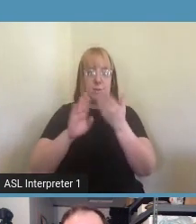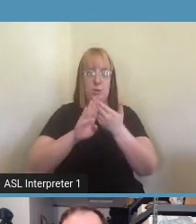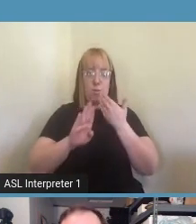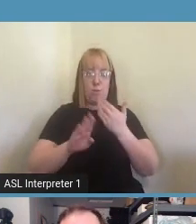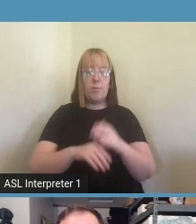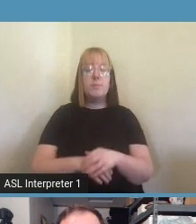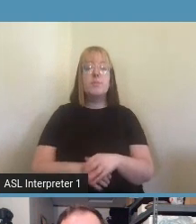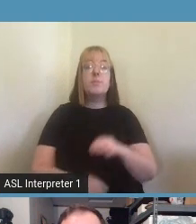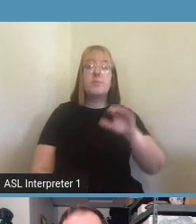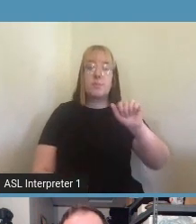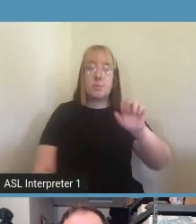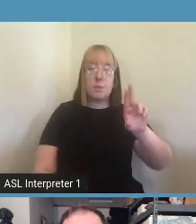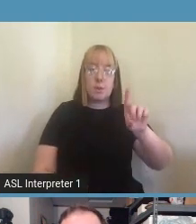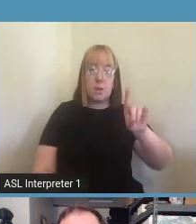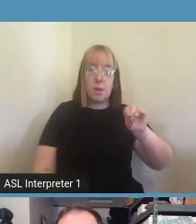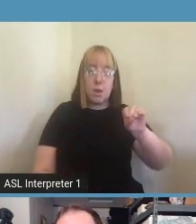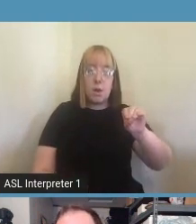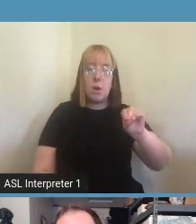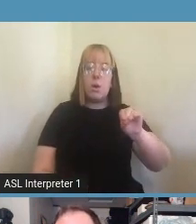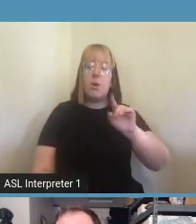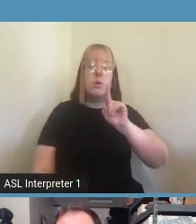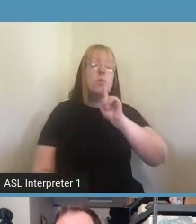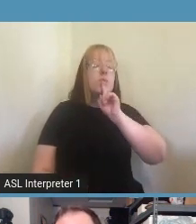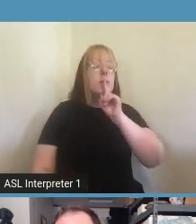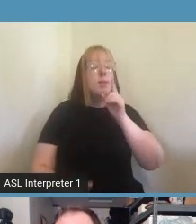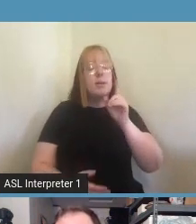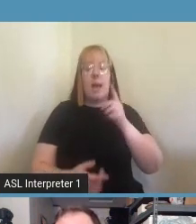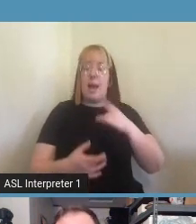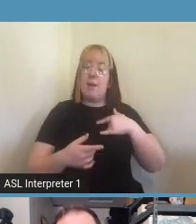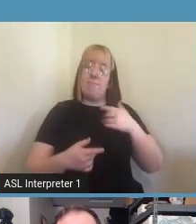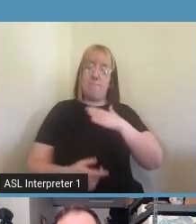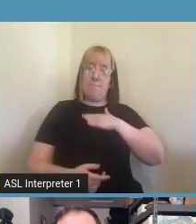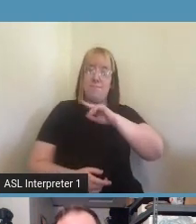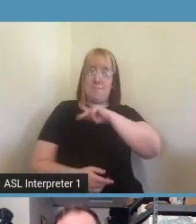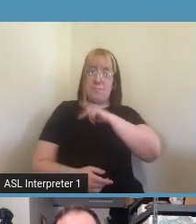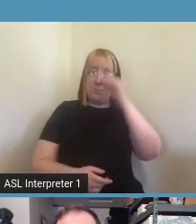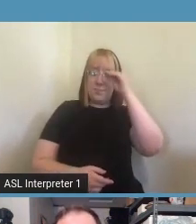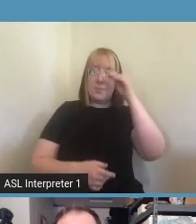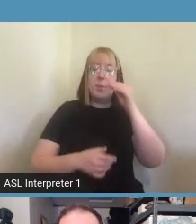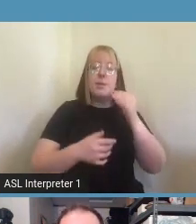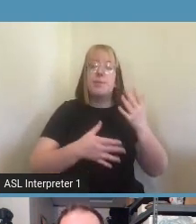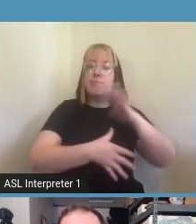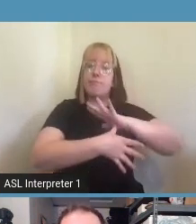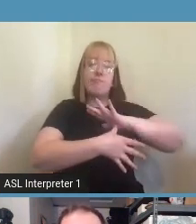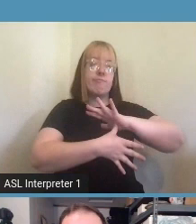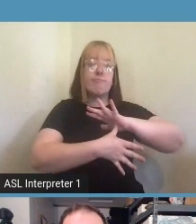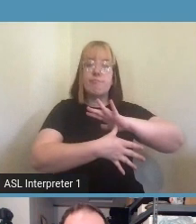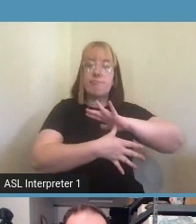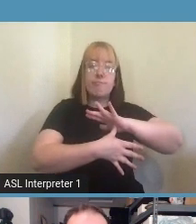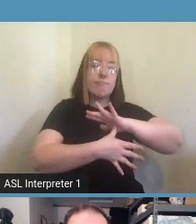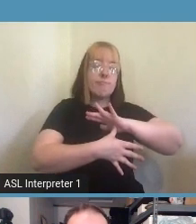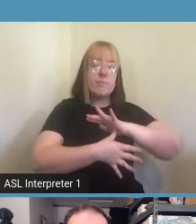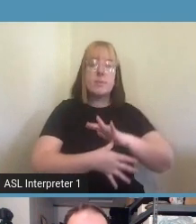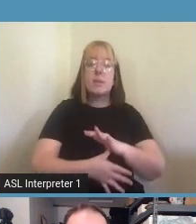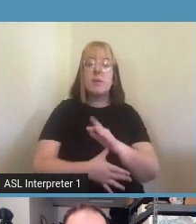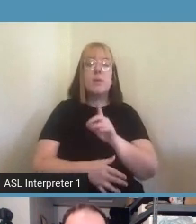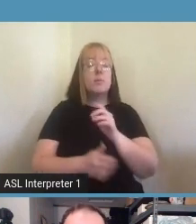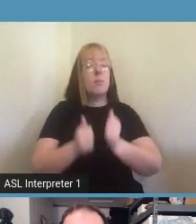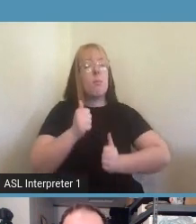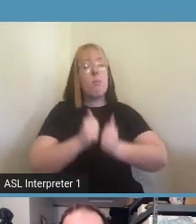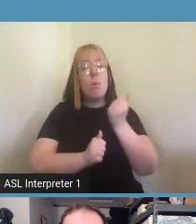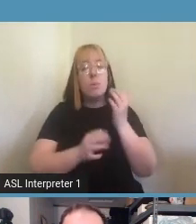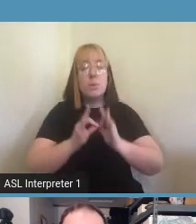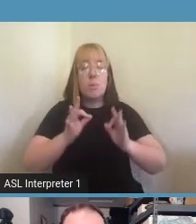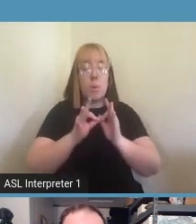that audio is probably the most important thing to consider in video production, mostly because